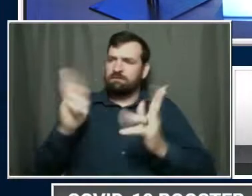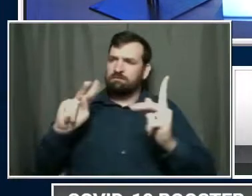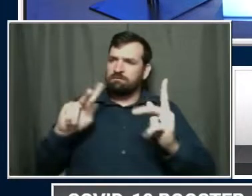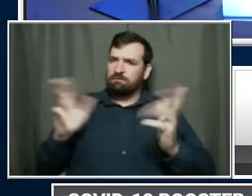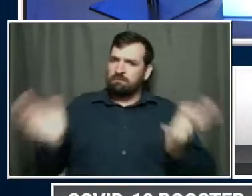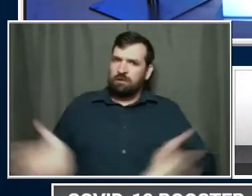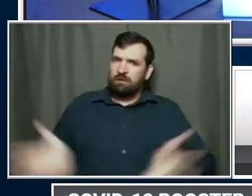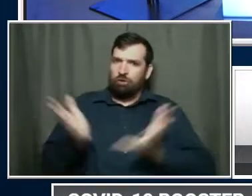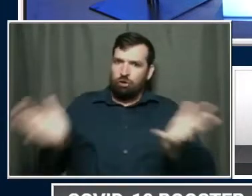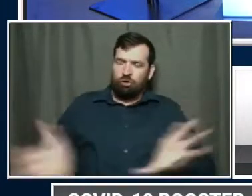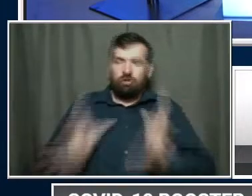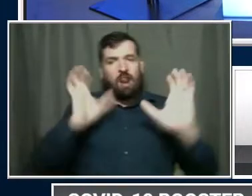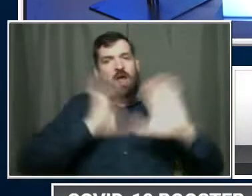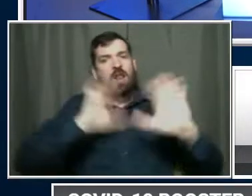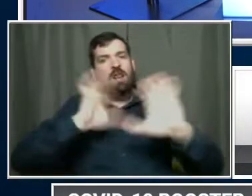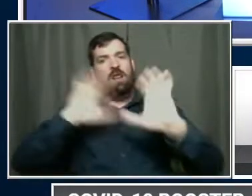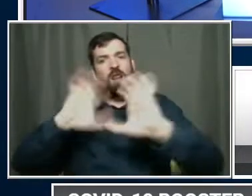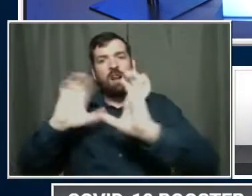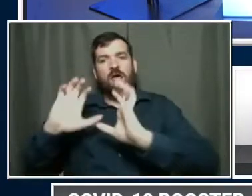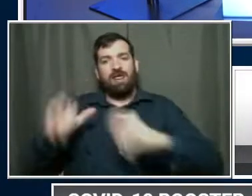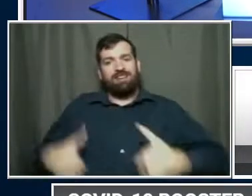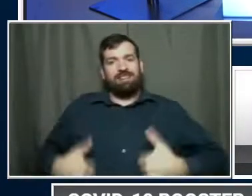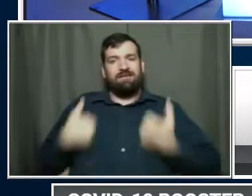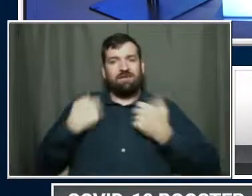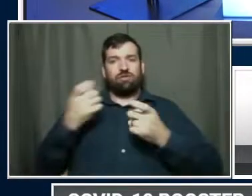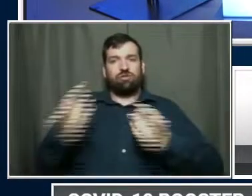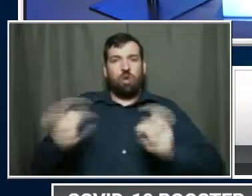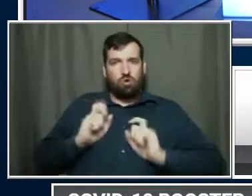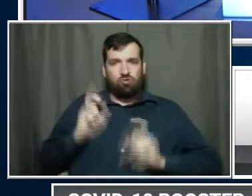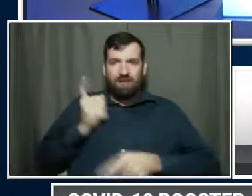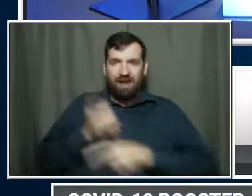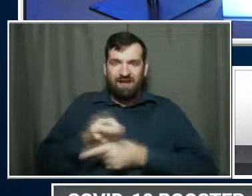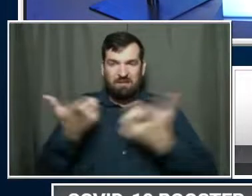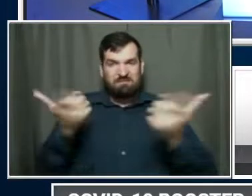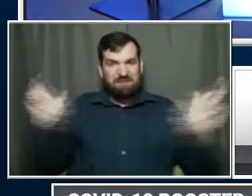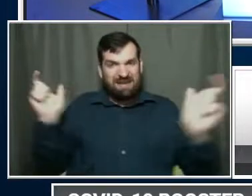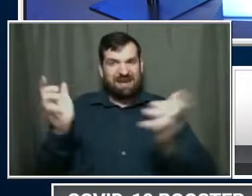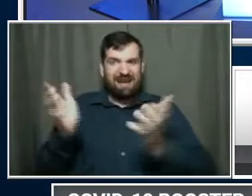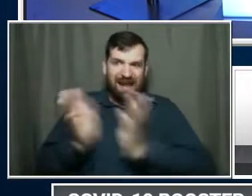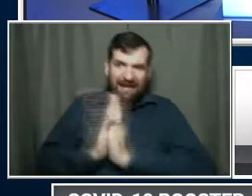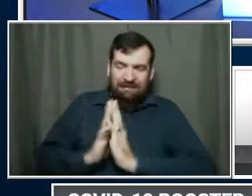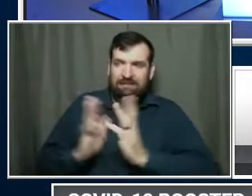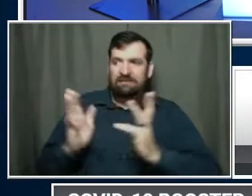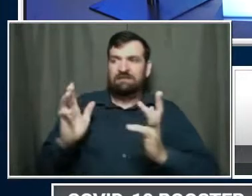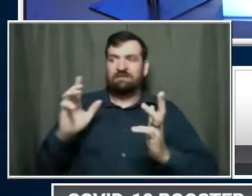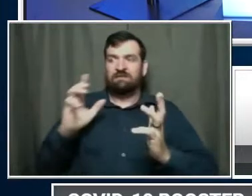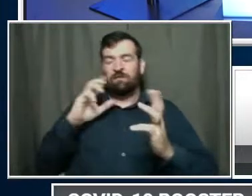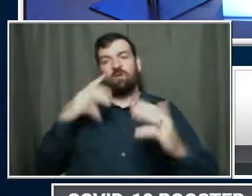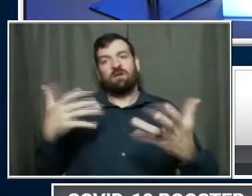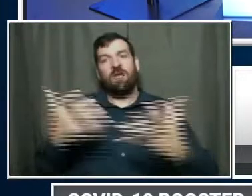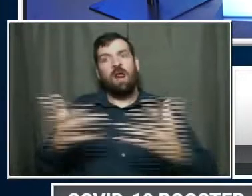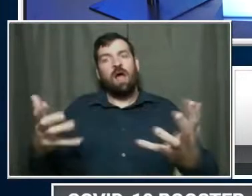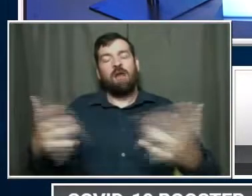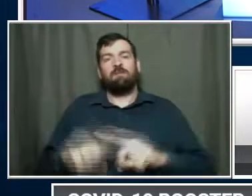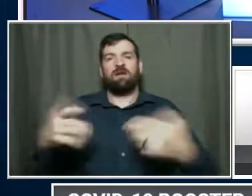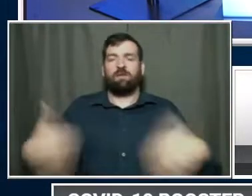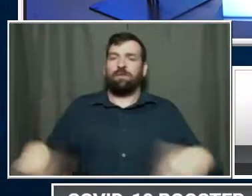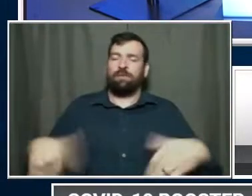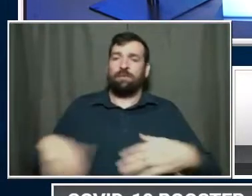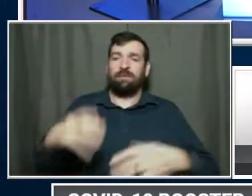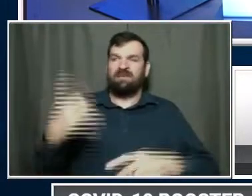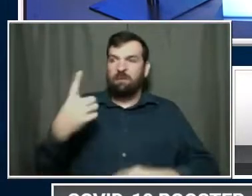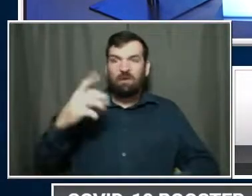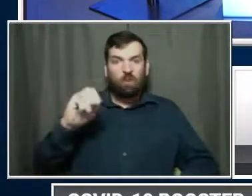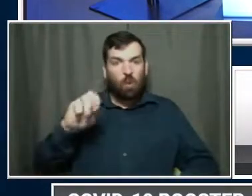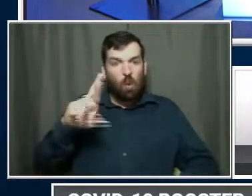seek out a living donation, right? It's that big ask. You ask for a lot of things, but asking for someone's organ, that's big. But what